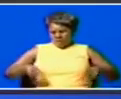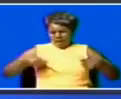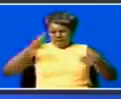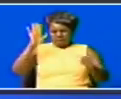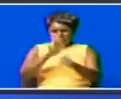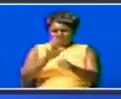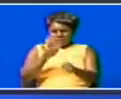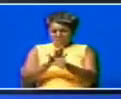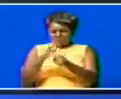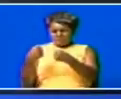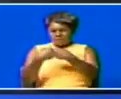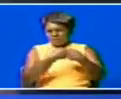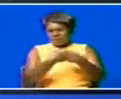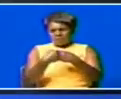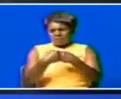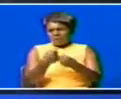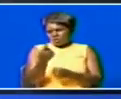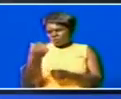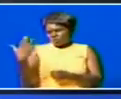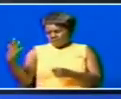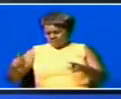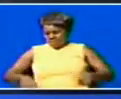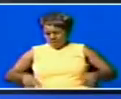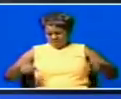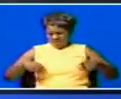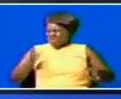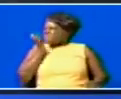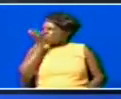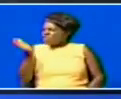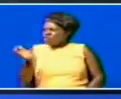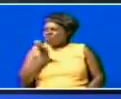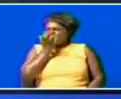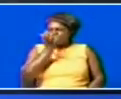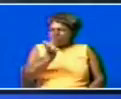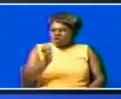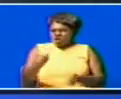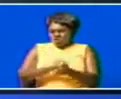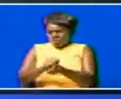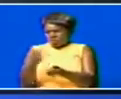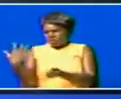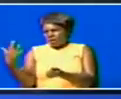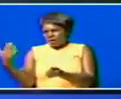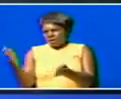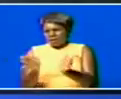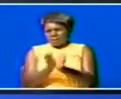many shortcomings. The little things in life that we take for granted, like washing your hands at a